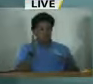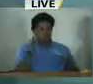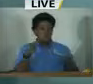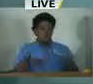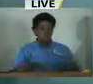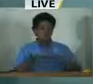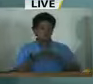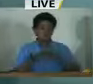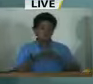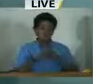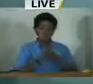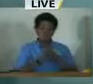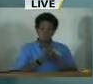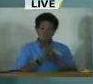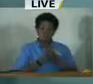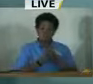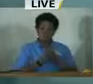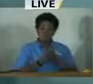suspension was